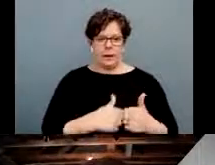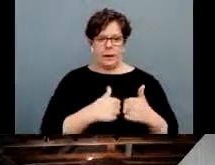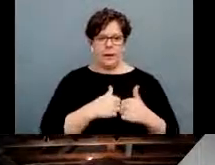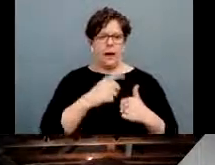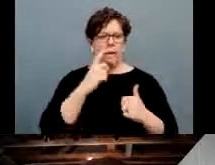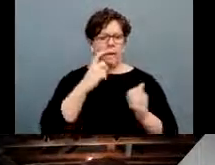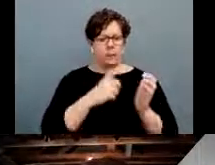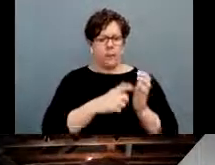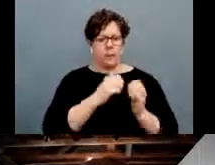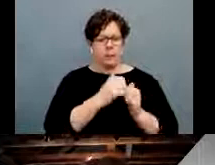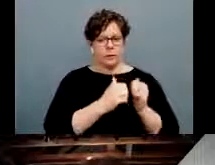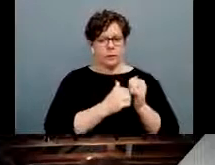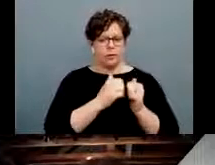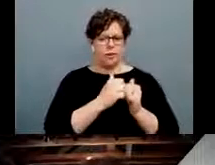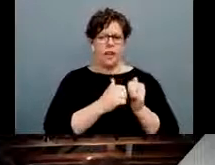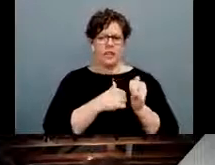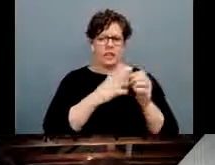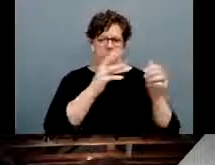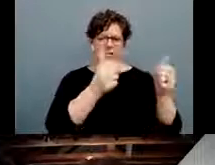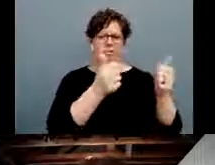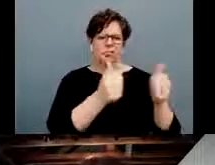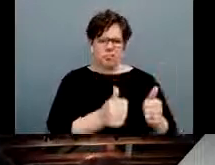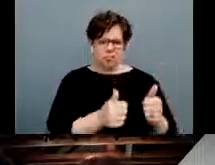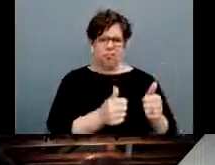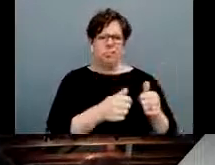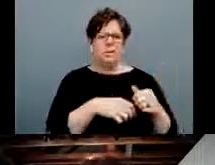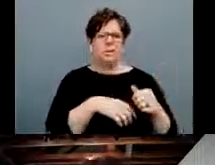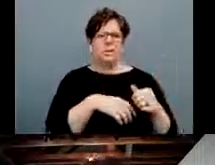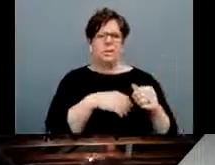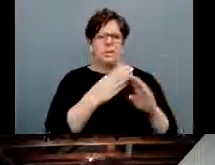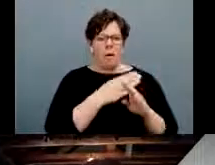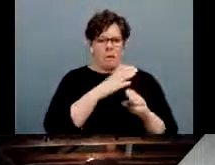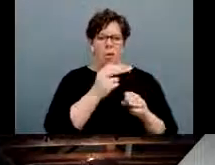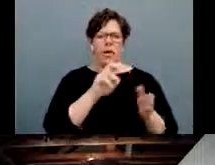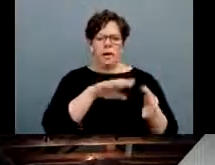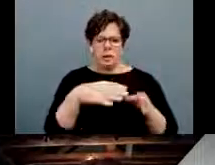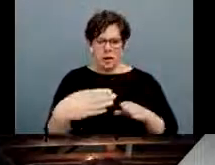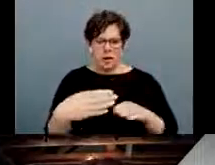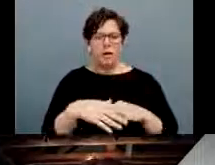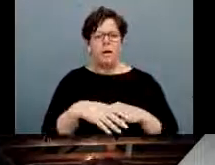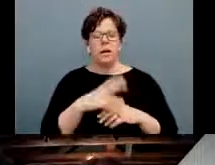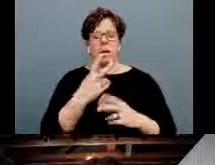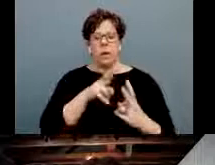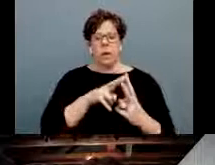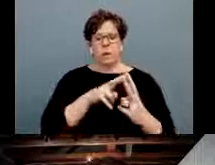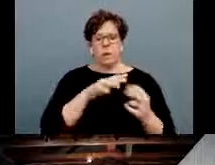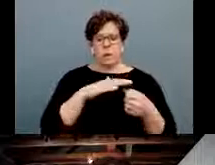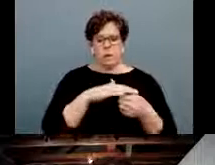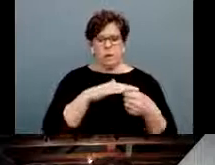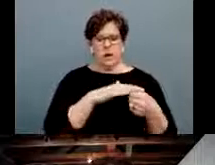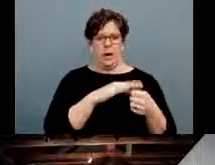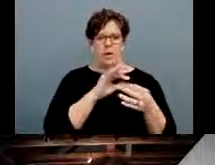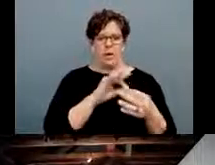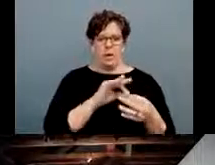seen significant weathering over the decades following Castle's death. These two spaces are key in supporting our ongoing research to